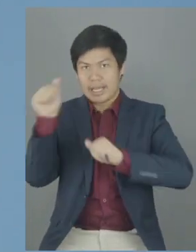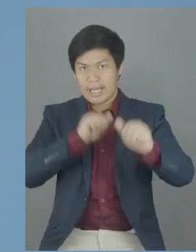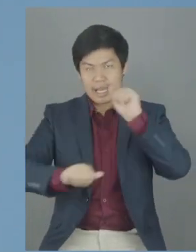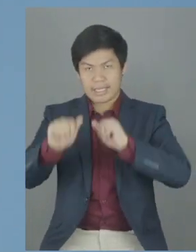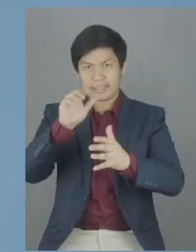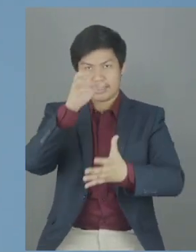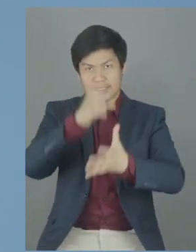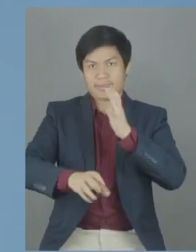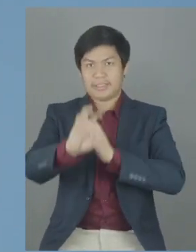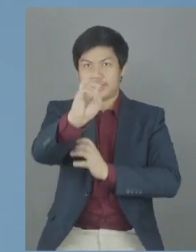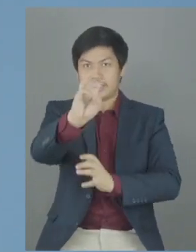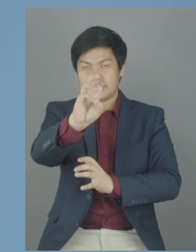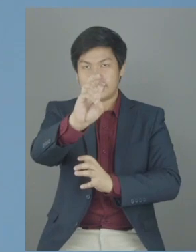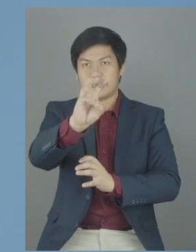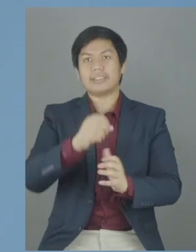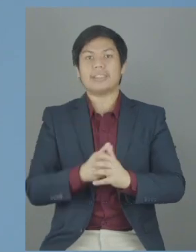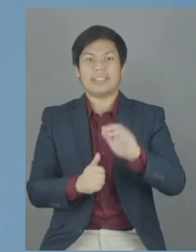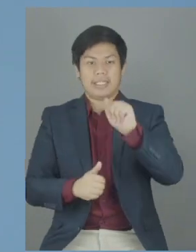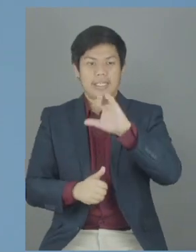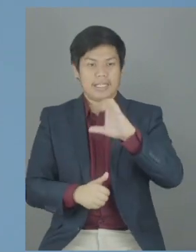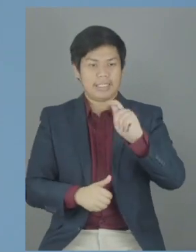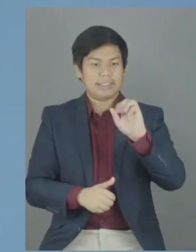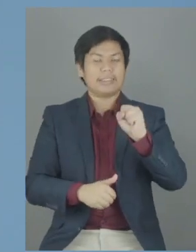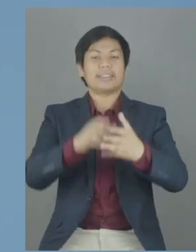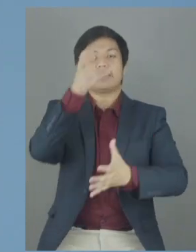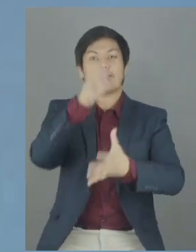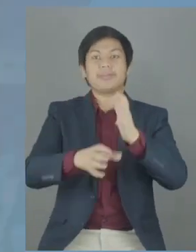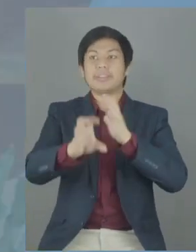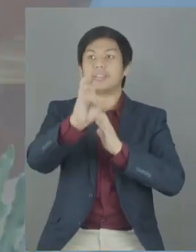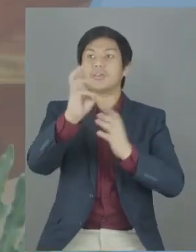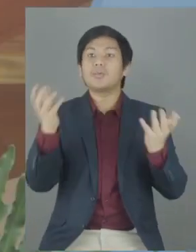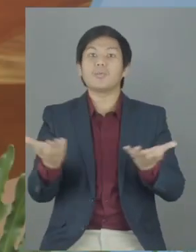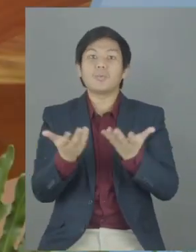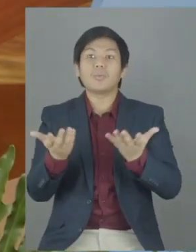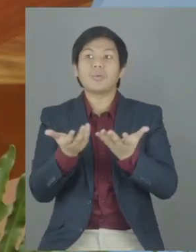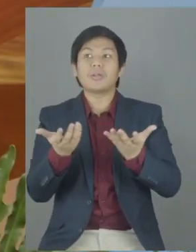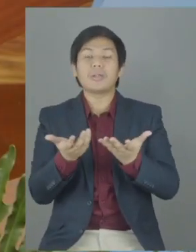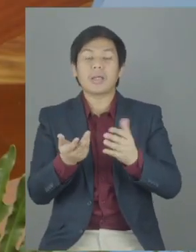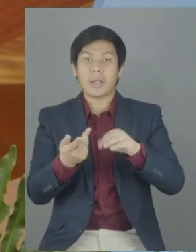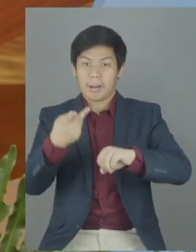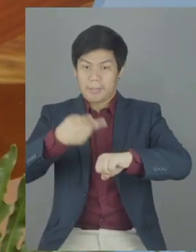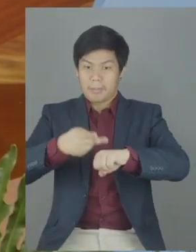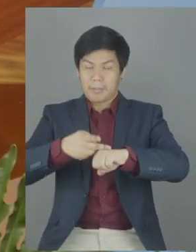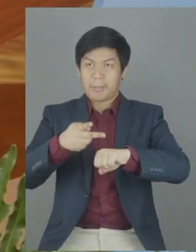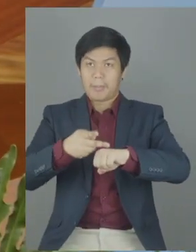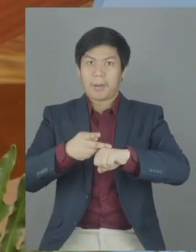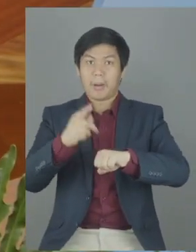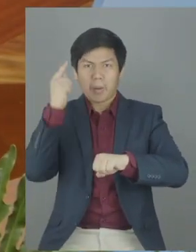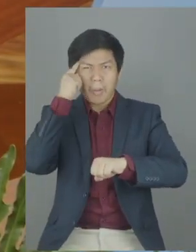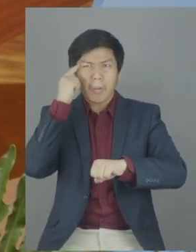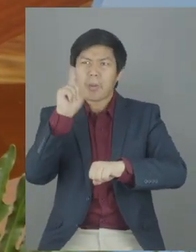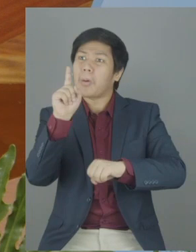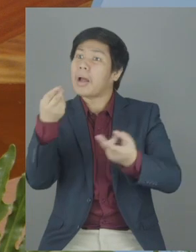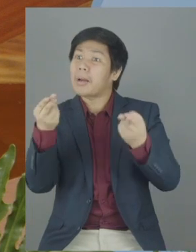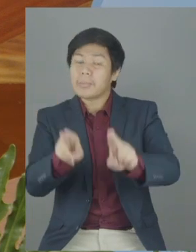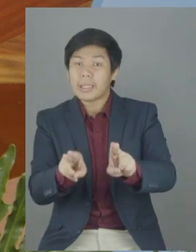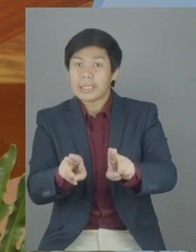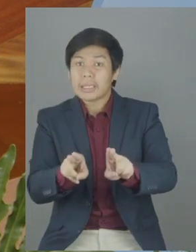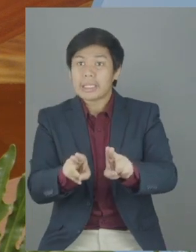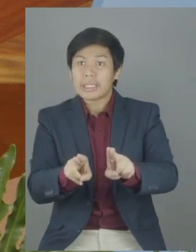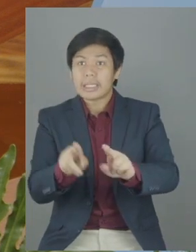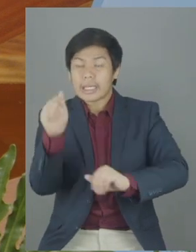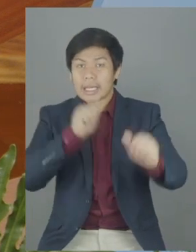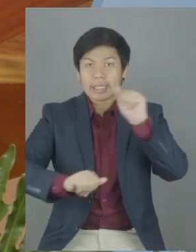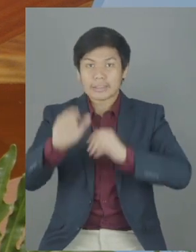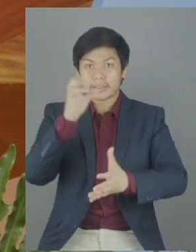6. It was where, well, Peter was part of what's going on. In Acts chapter